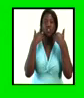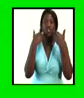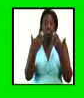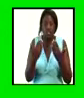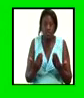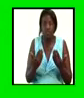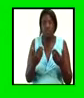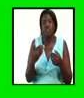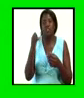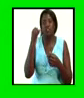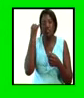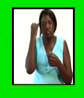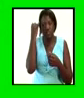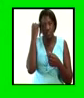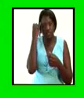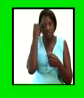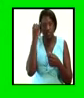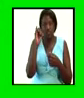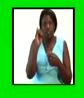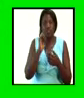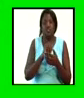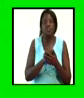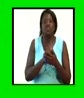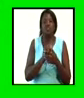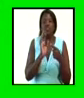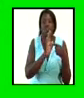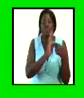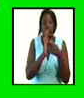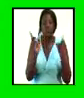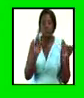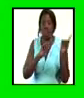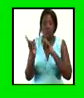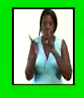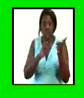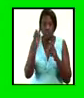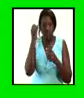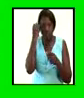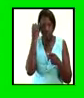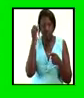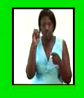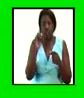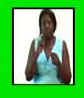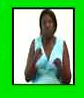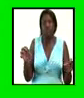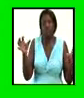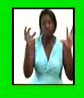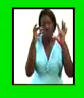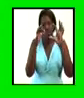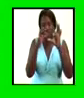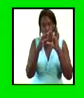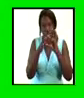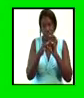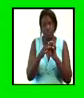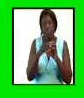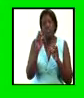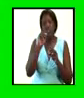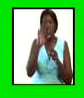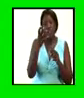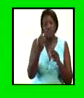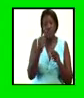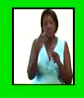or parallel ideas. It also indicates opposite ideas. It joins two main clauses where there is no